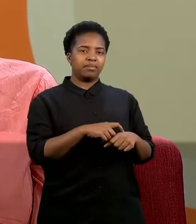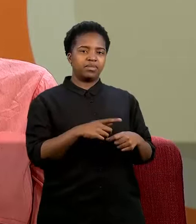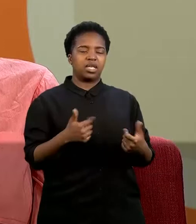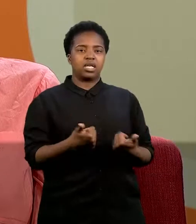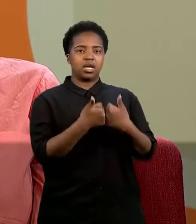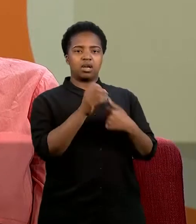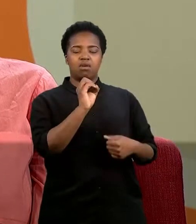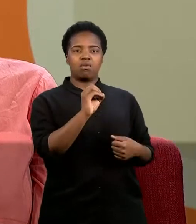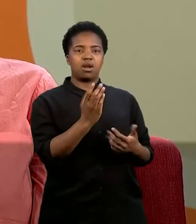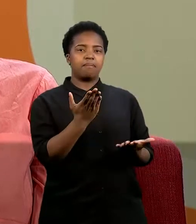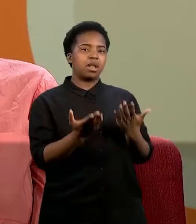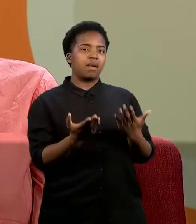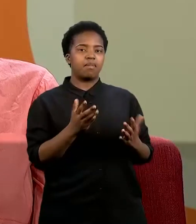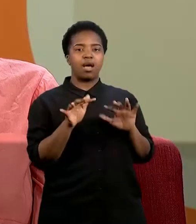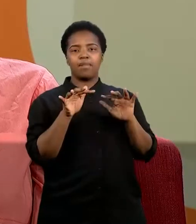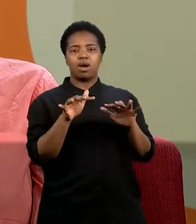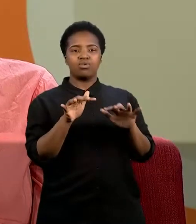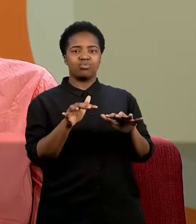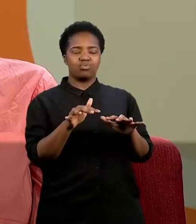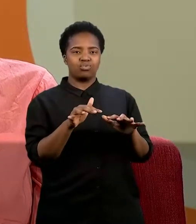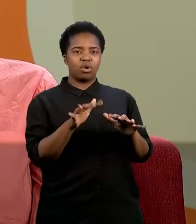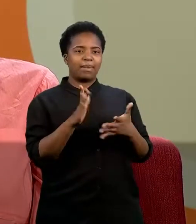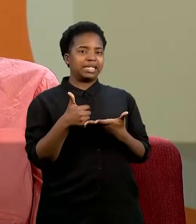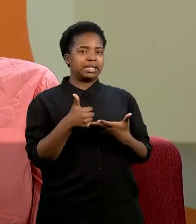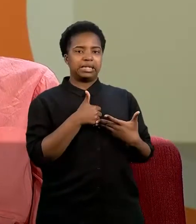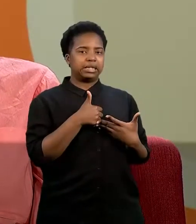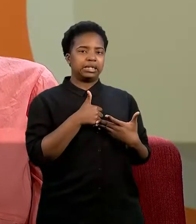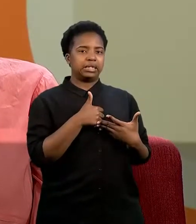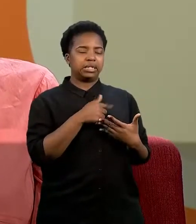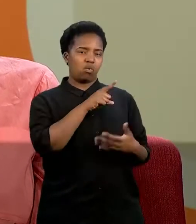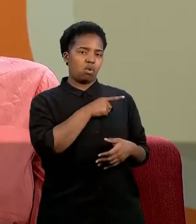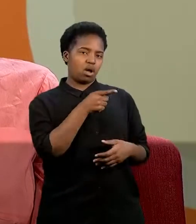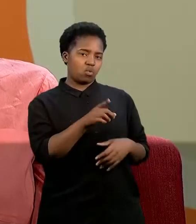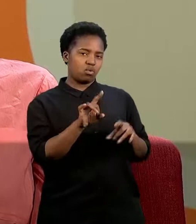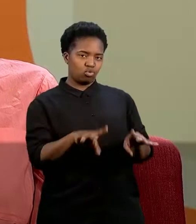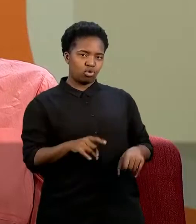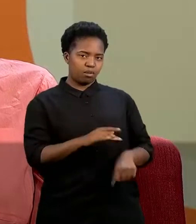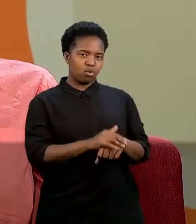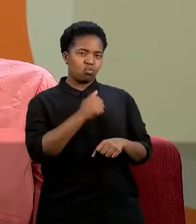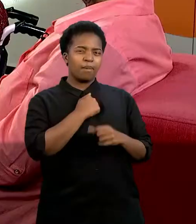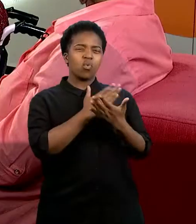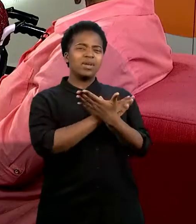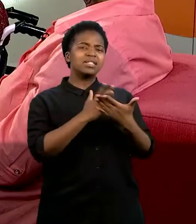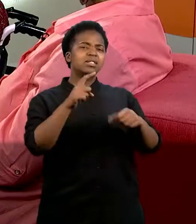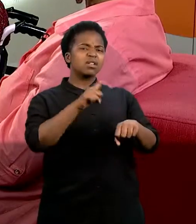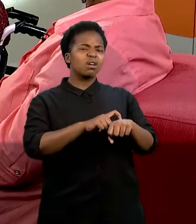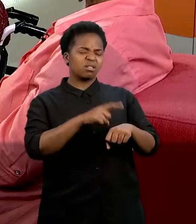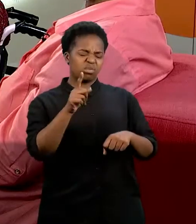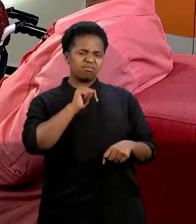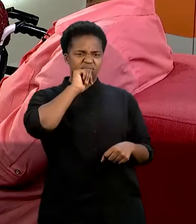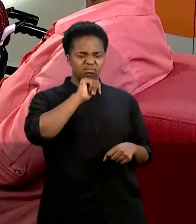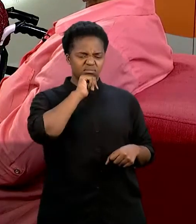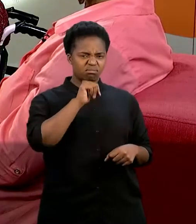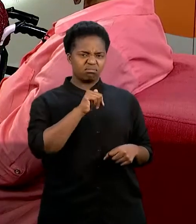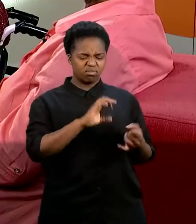yeah, maybe uthole ukuthi abantu they not assistable, but sometimes siyakwazi ukuthi